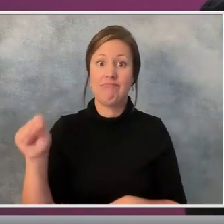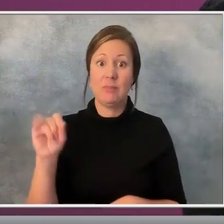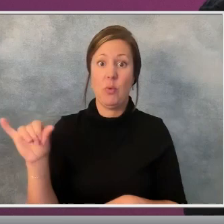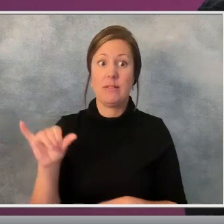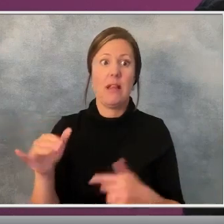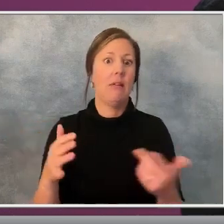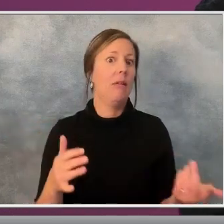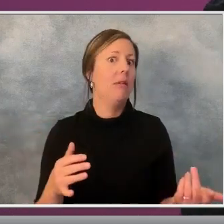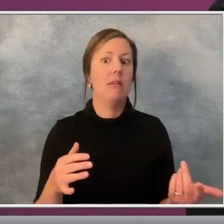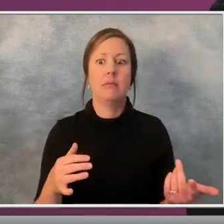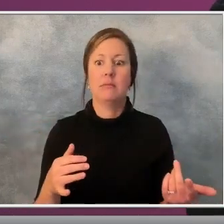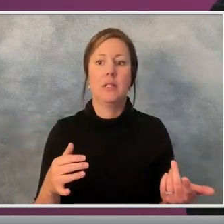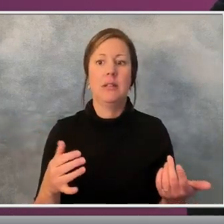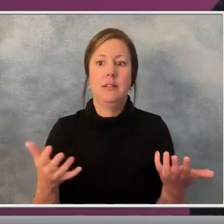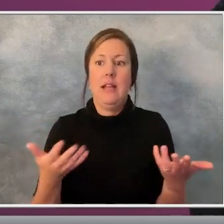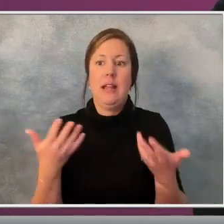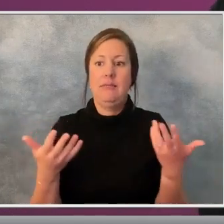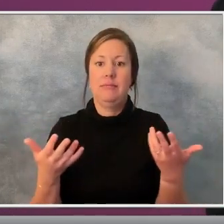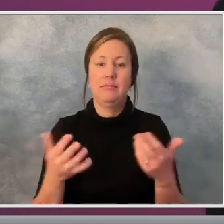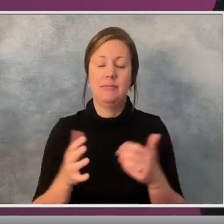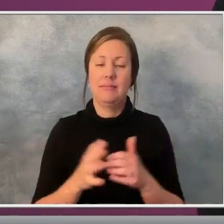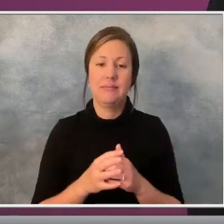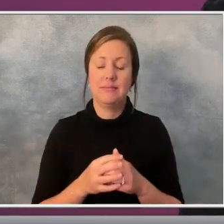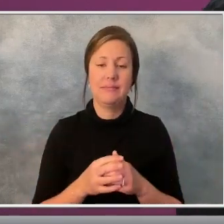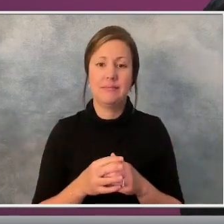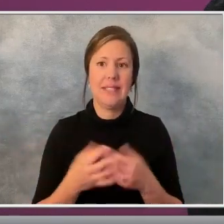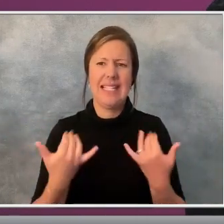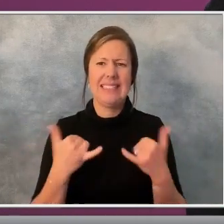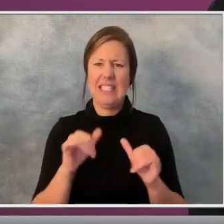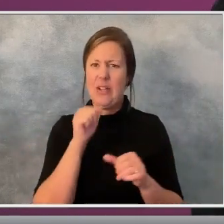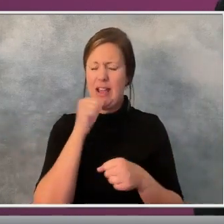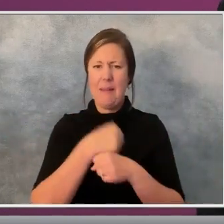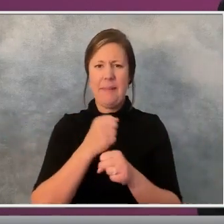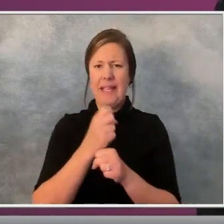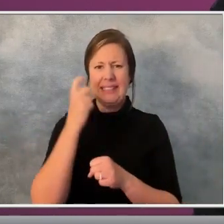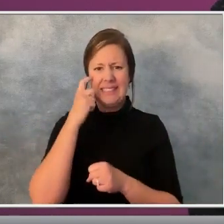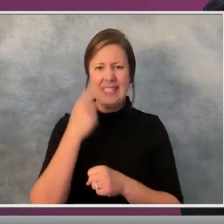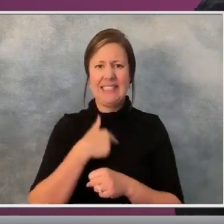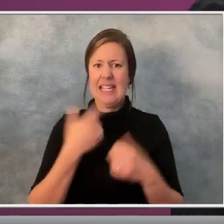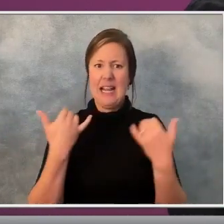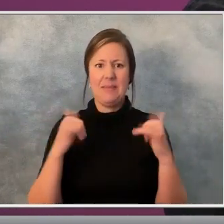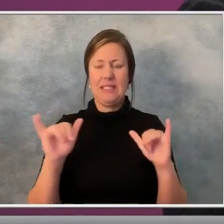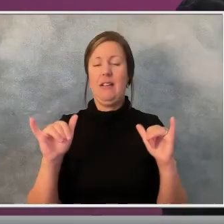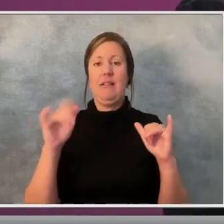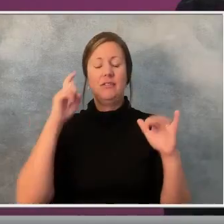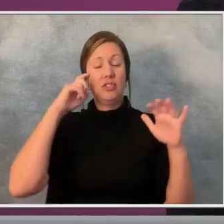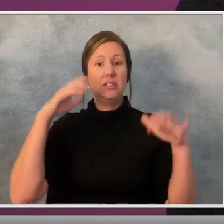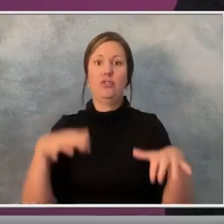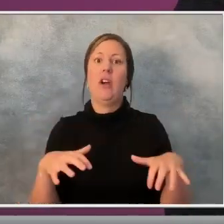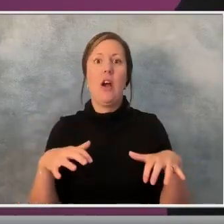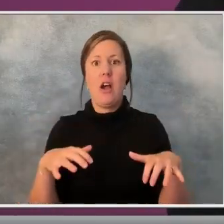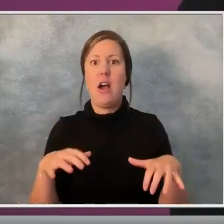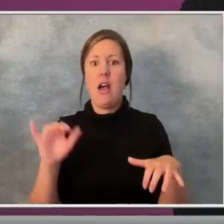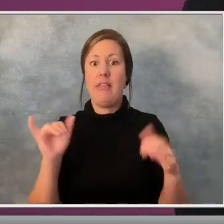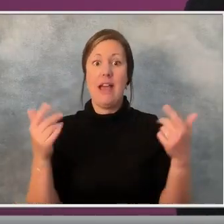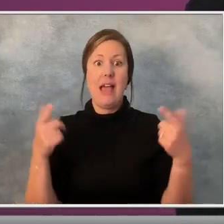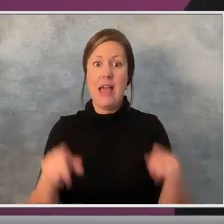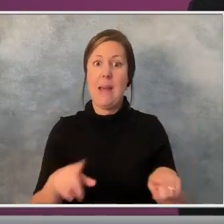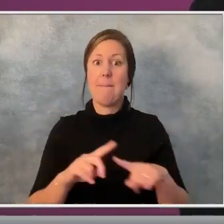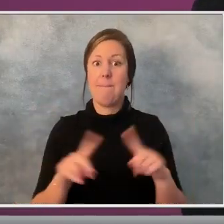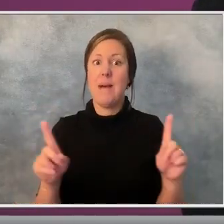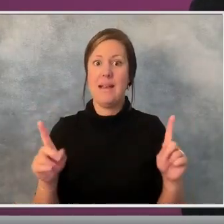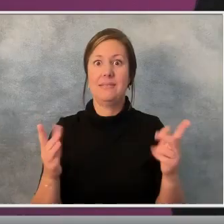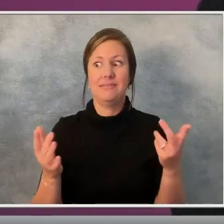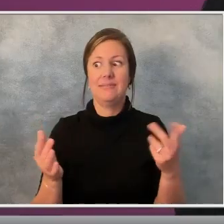couldn't register. I mean, and things, and I'm still in disbelief, that it even happened, but